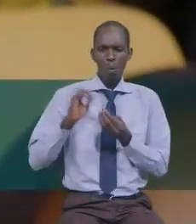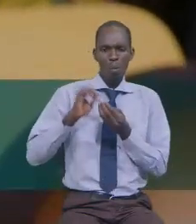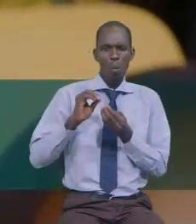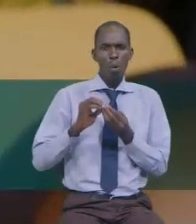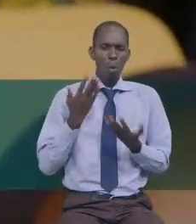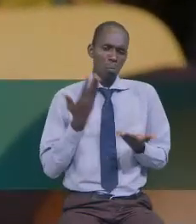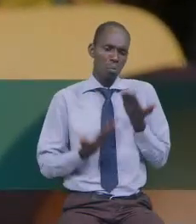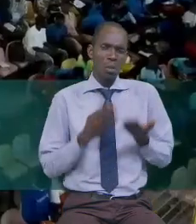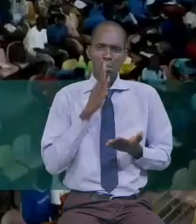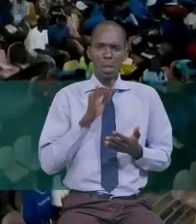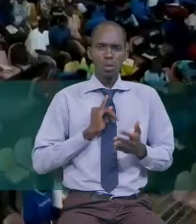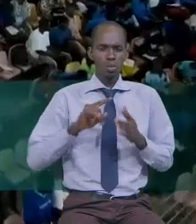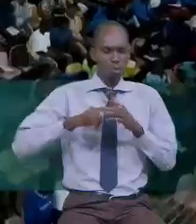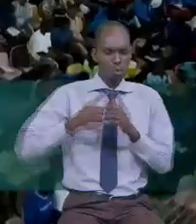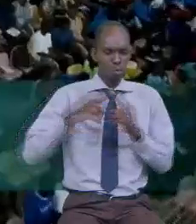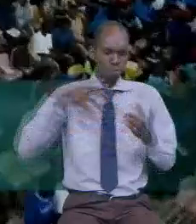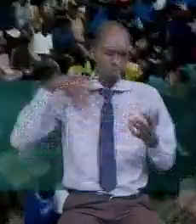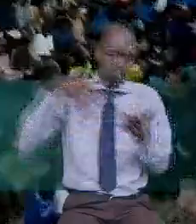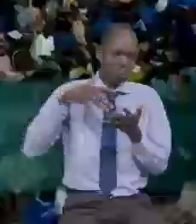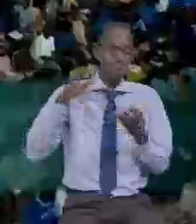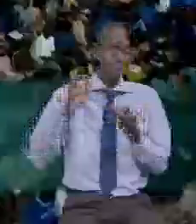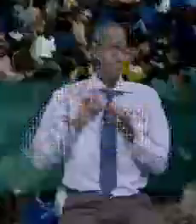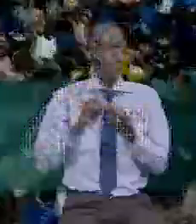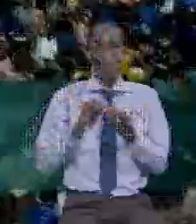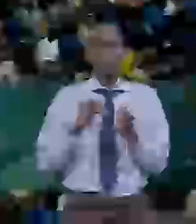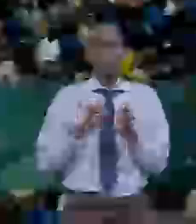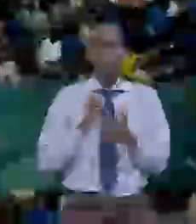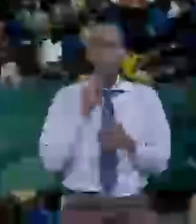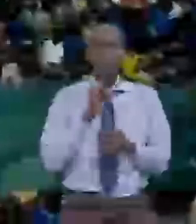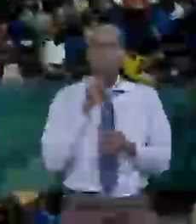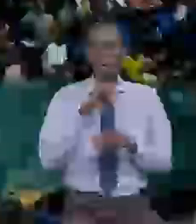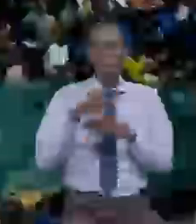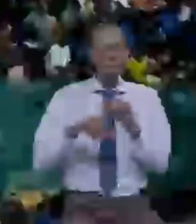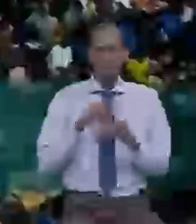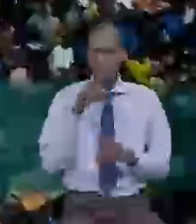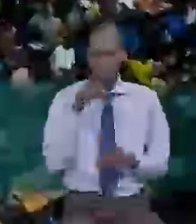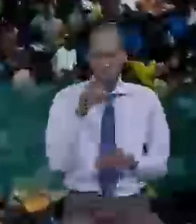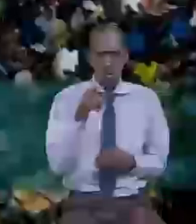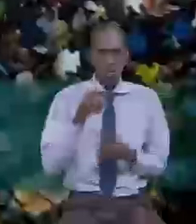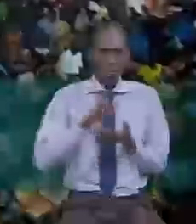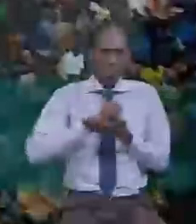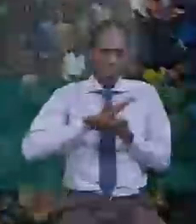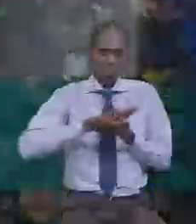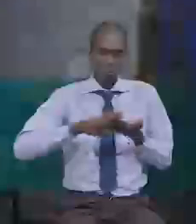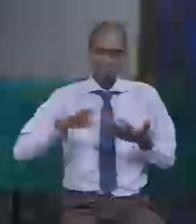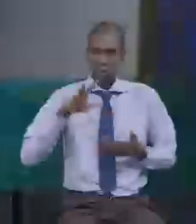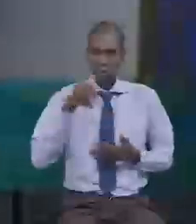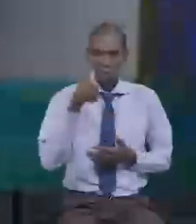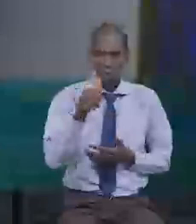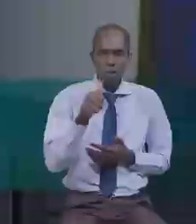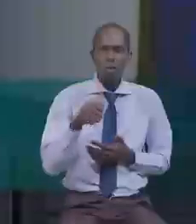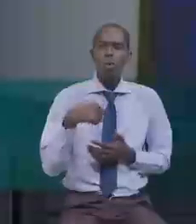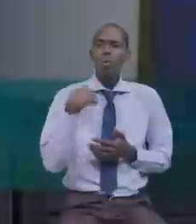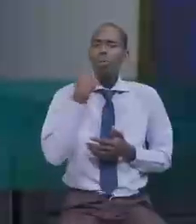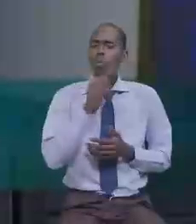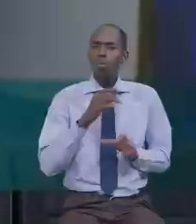more. It's not about you sanctifying yourself. Who do you say